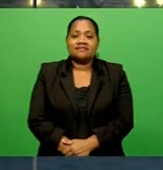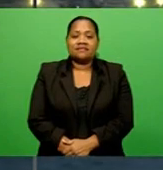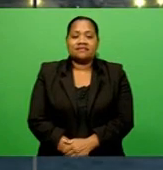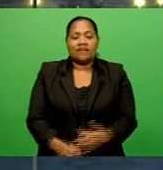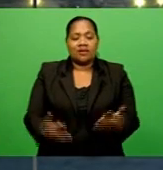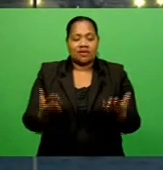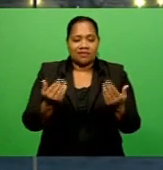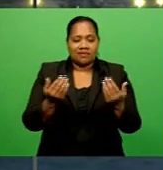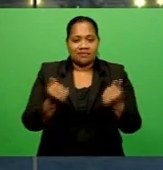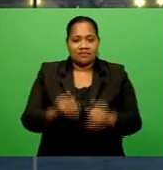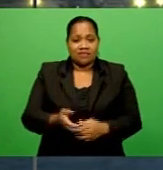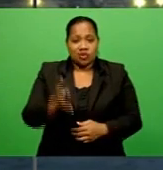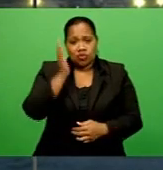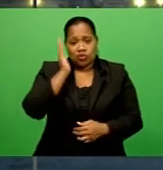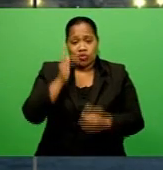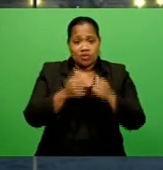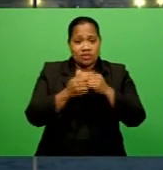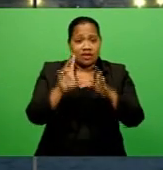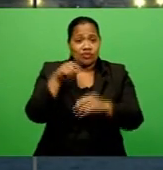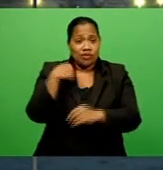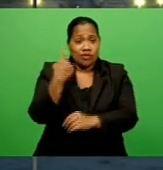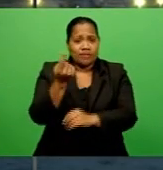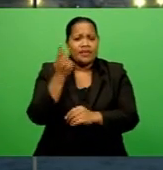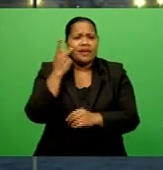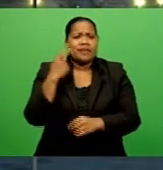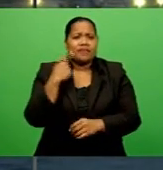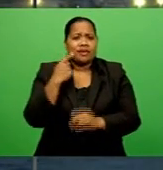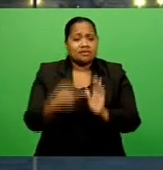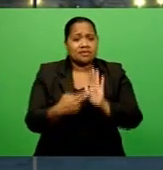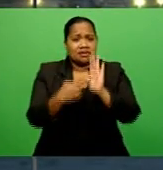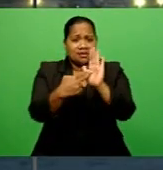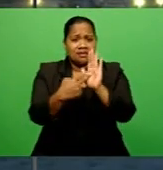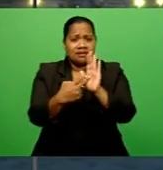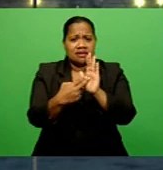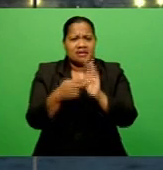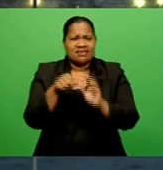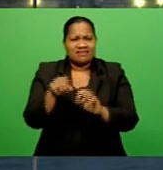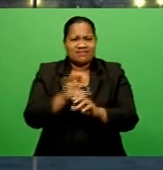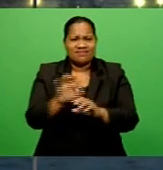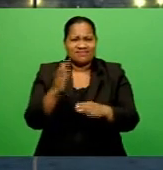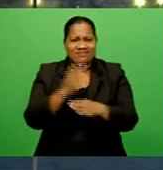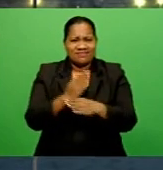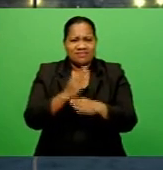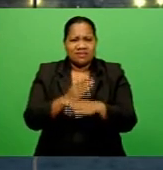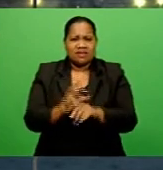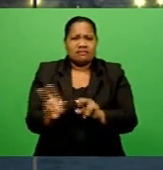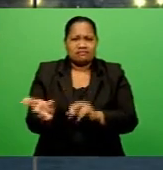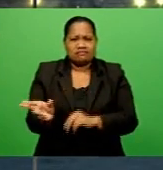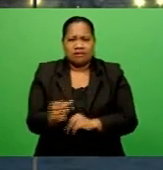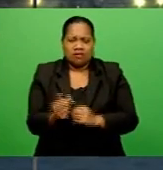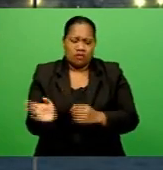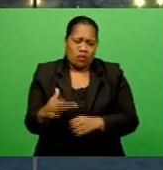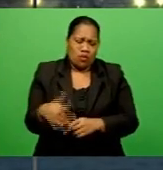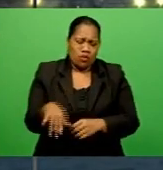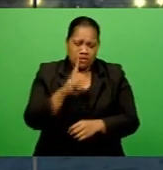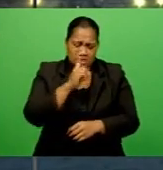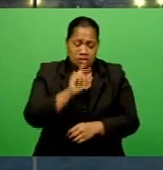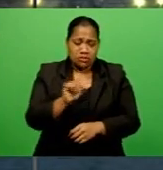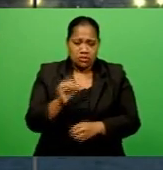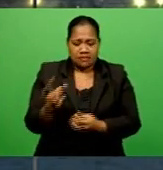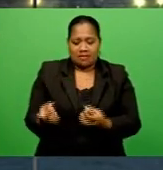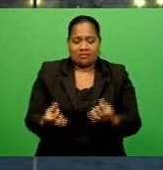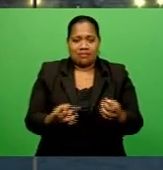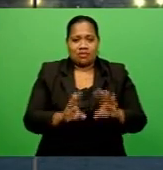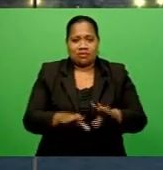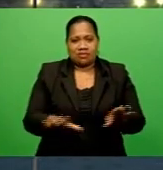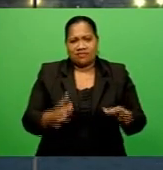Welcome back. With school starting tomorrow, parents in Nandi who've been unemployed have done all they can to prepare their children for the new